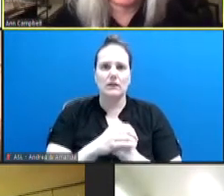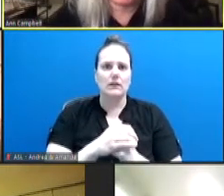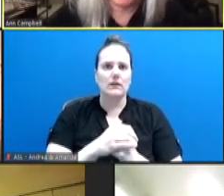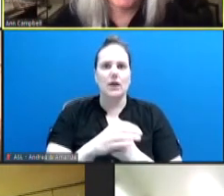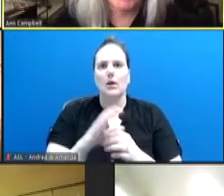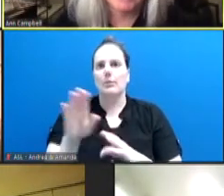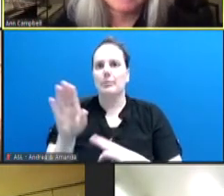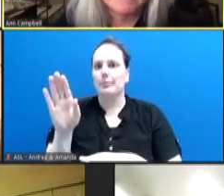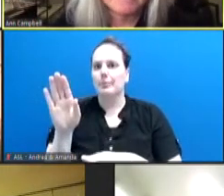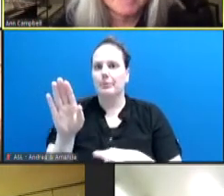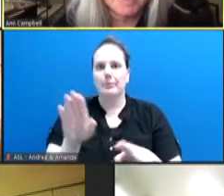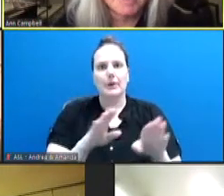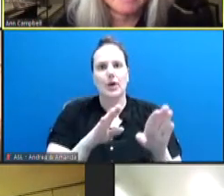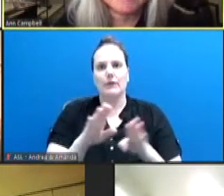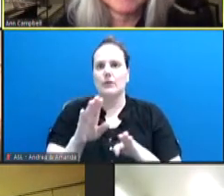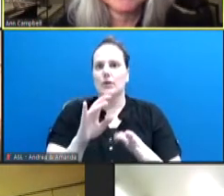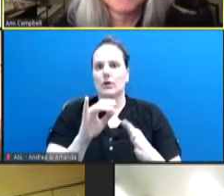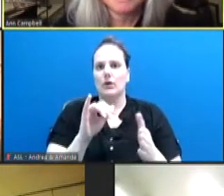behavior that has